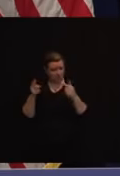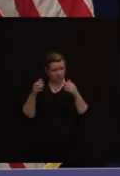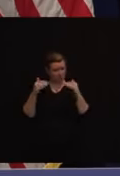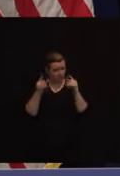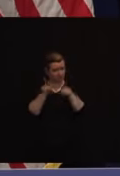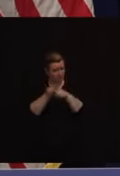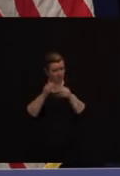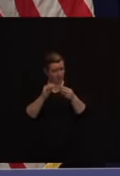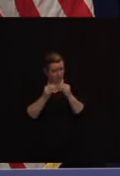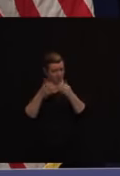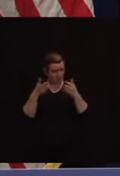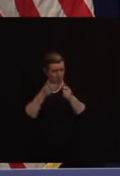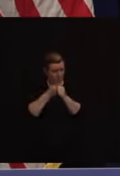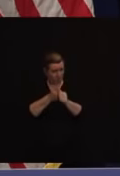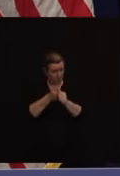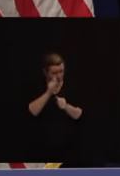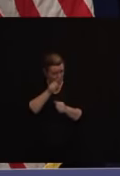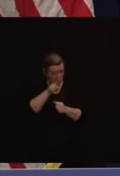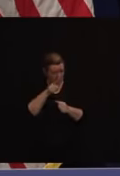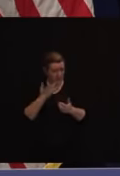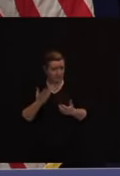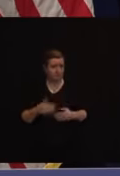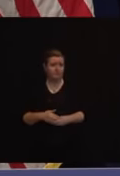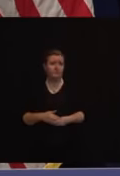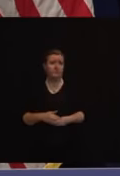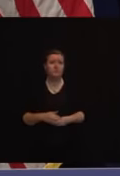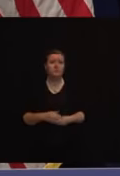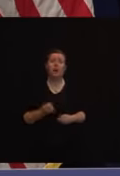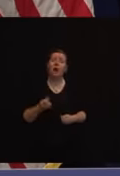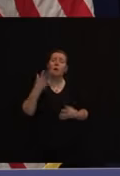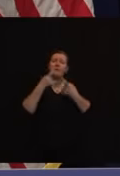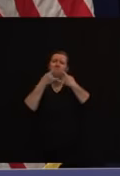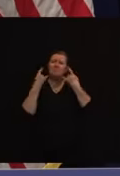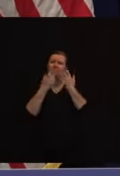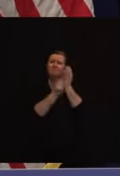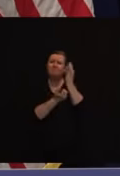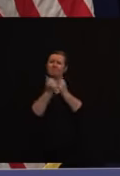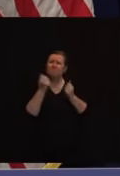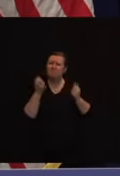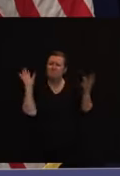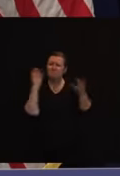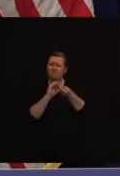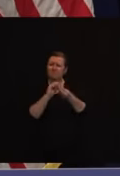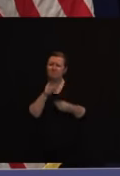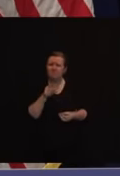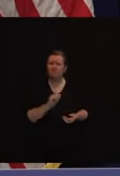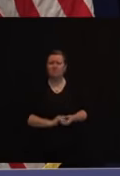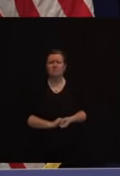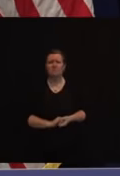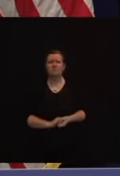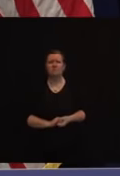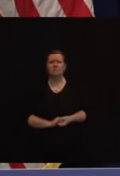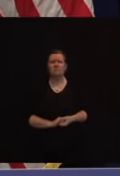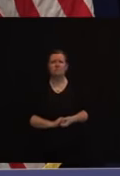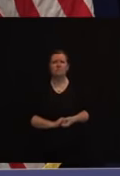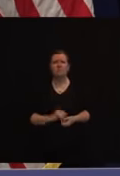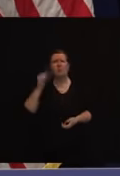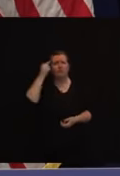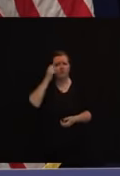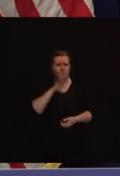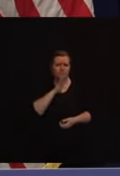Okay. I think we've addressed the unemployment question. I'll ask Matt if he wants to come in. We have chopped through an enormous amount